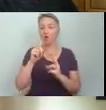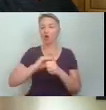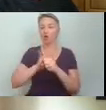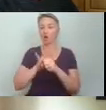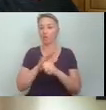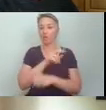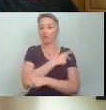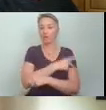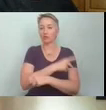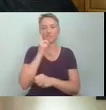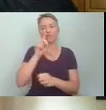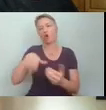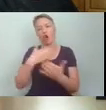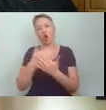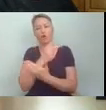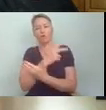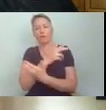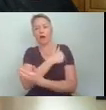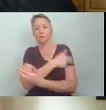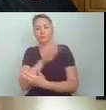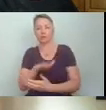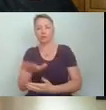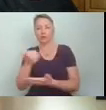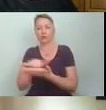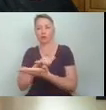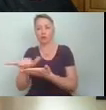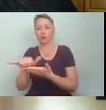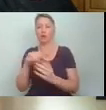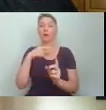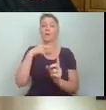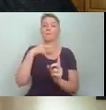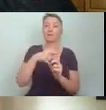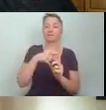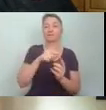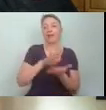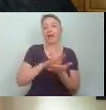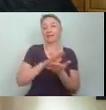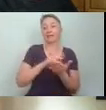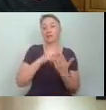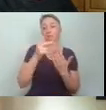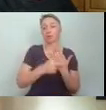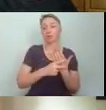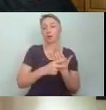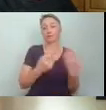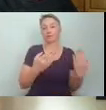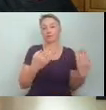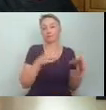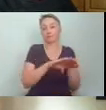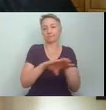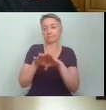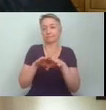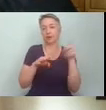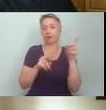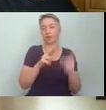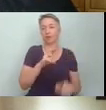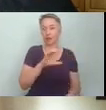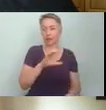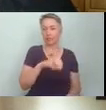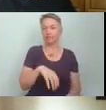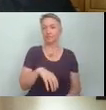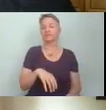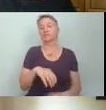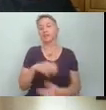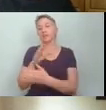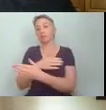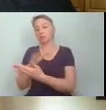well as we had to close down the academic programs on the River campus and the Eastman School of